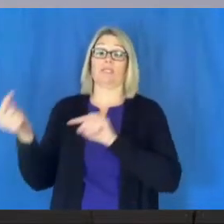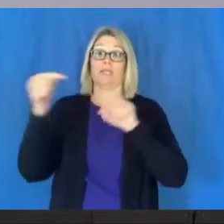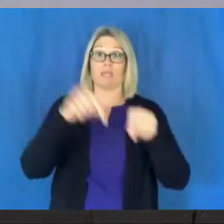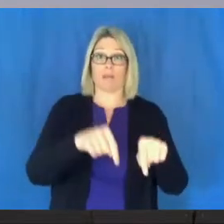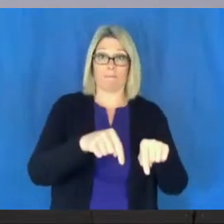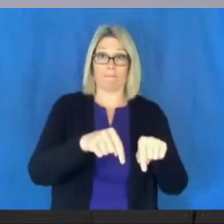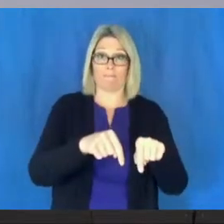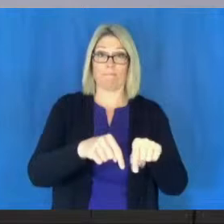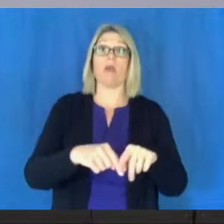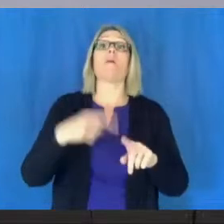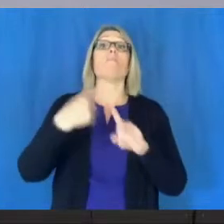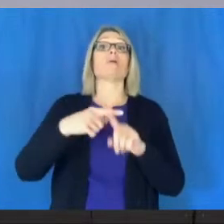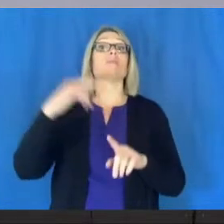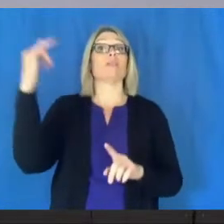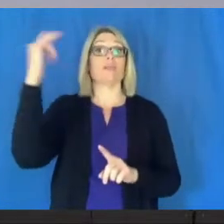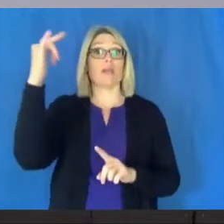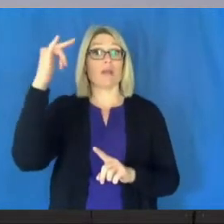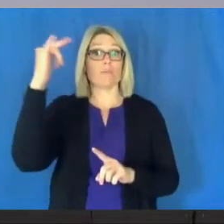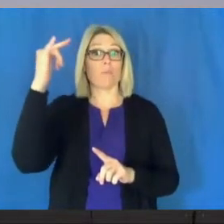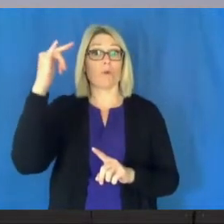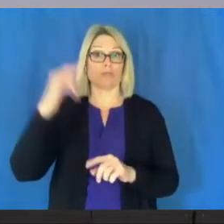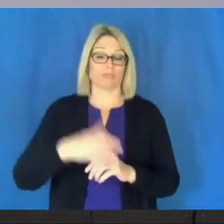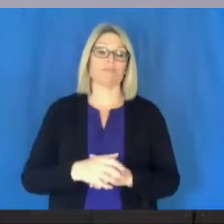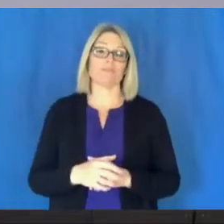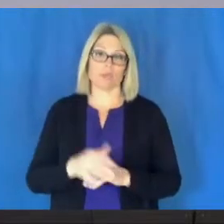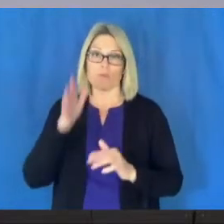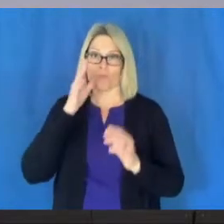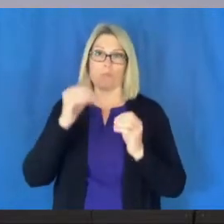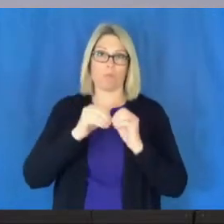at the airport as well in the weeks ahead.